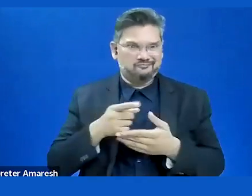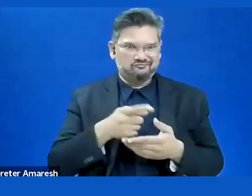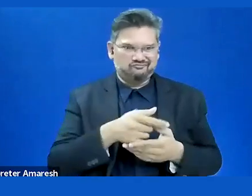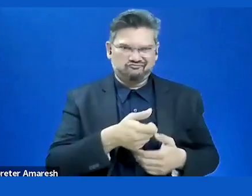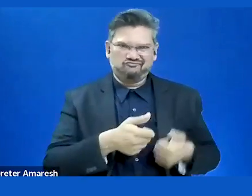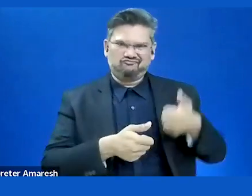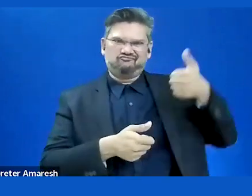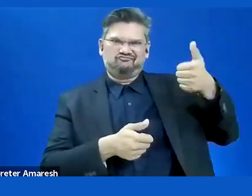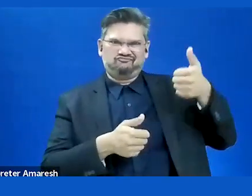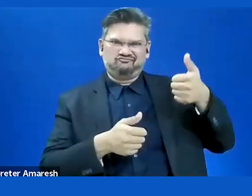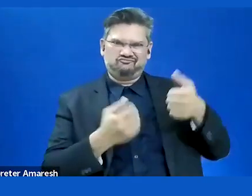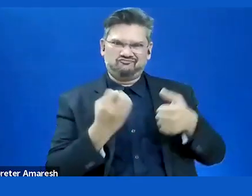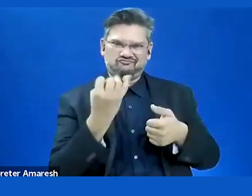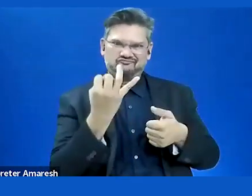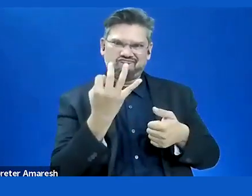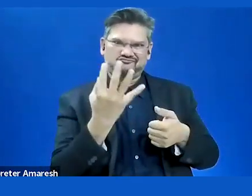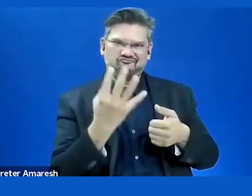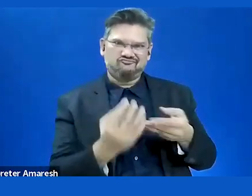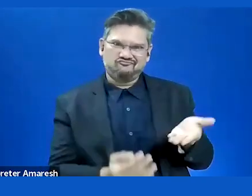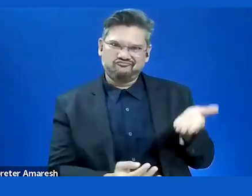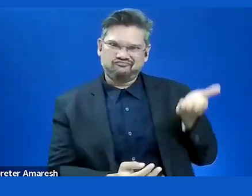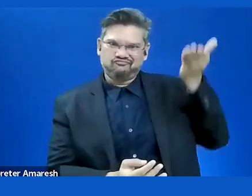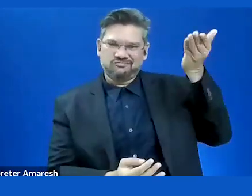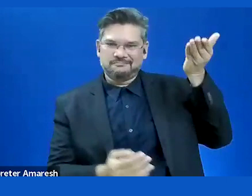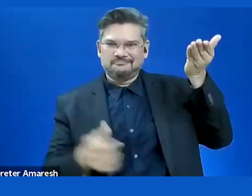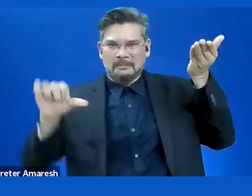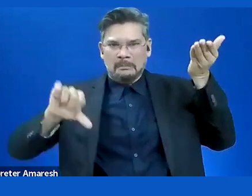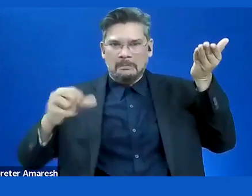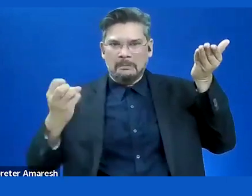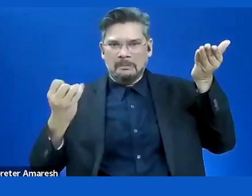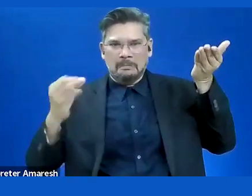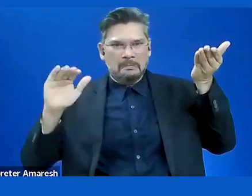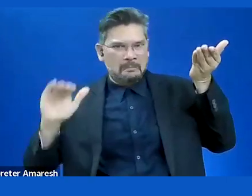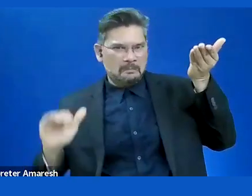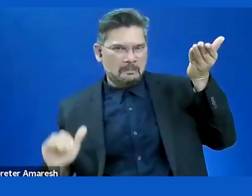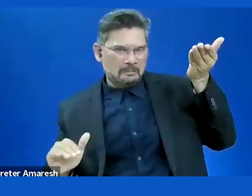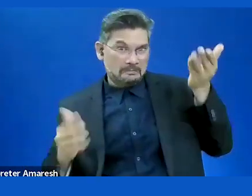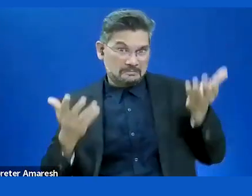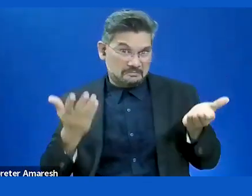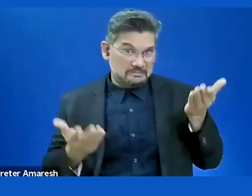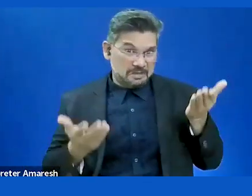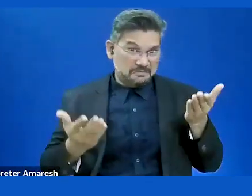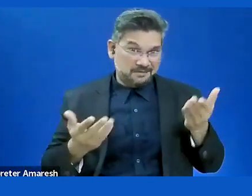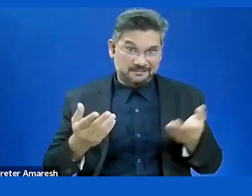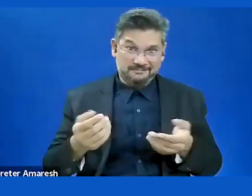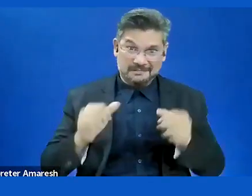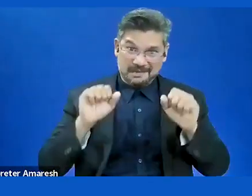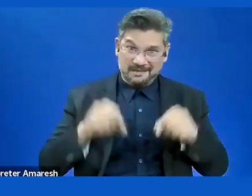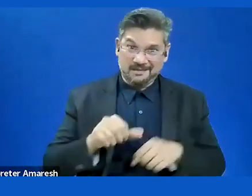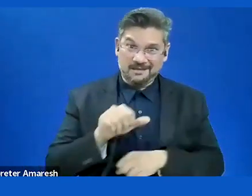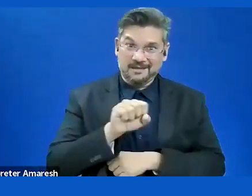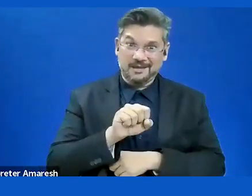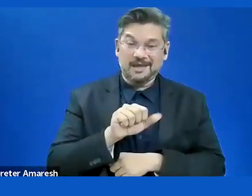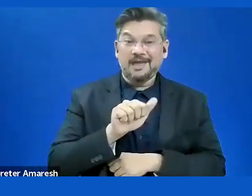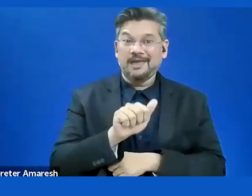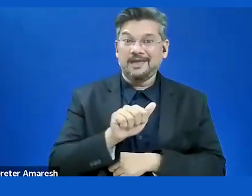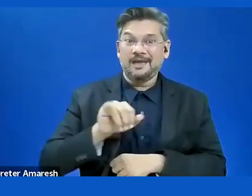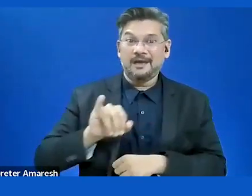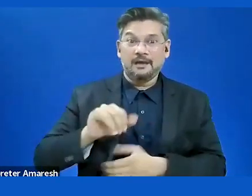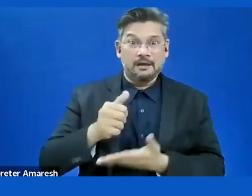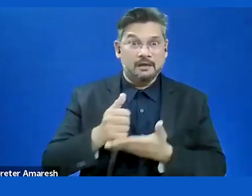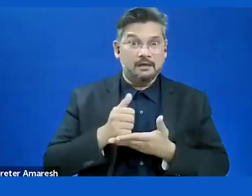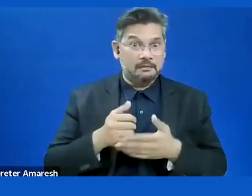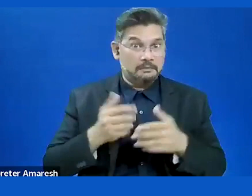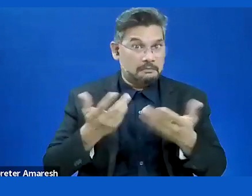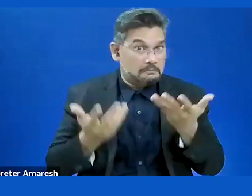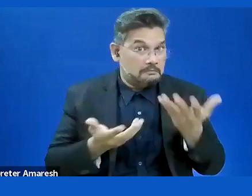the conclusion was you can't do it. You have to test it manually, everything, and have users and usability. So we kind of left